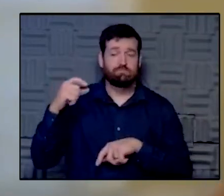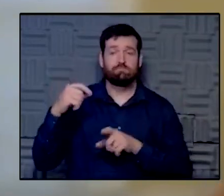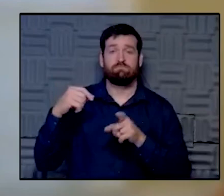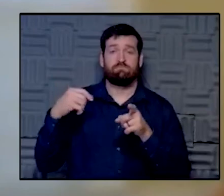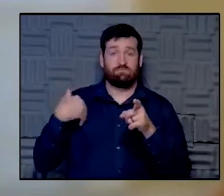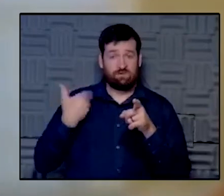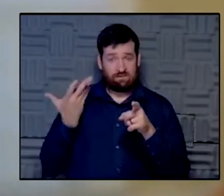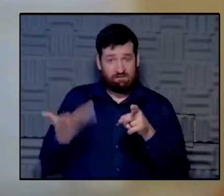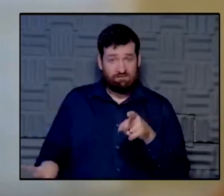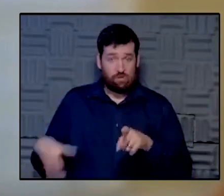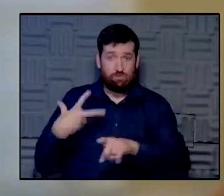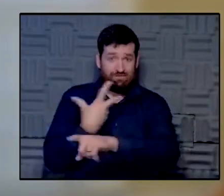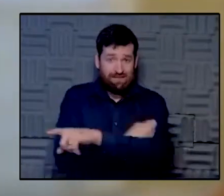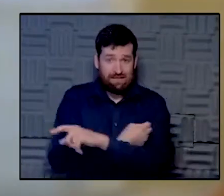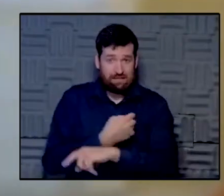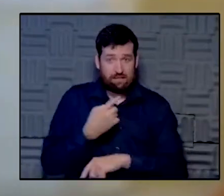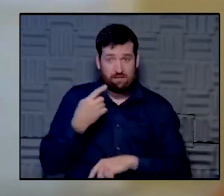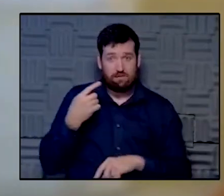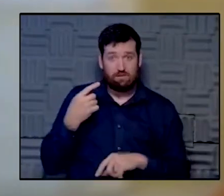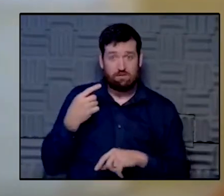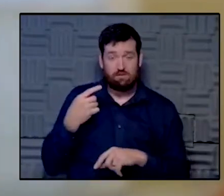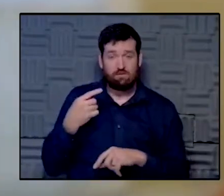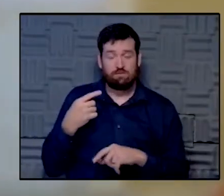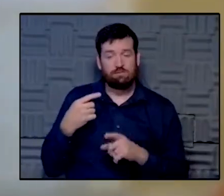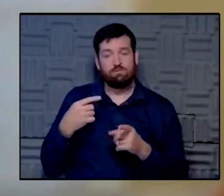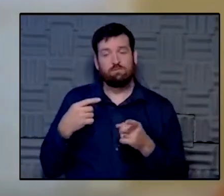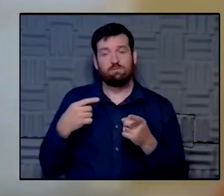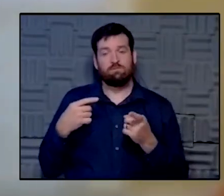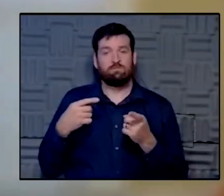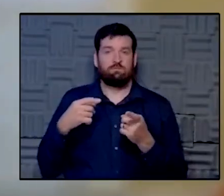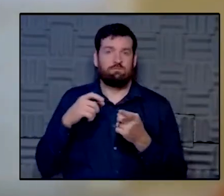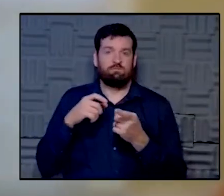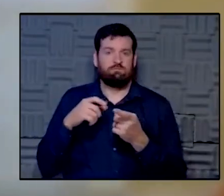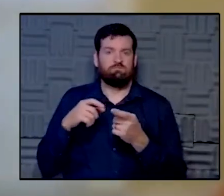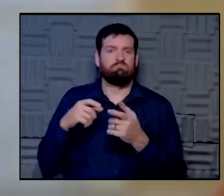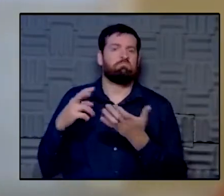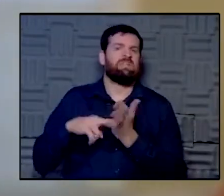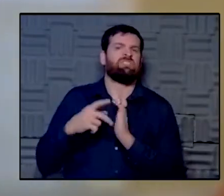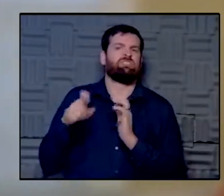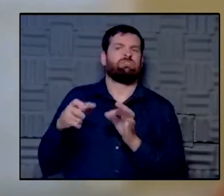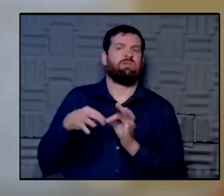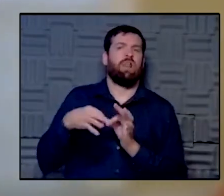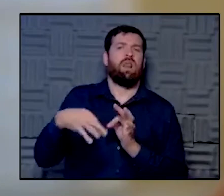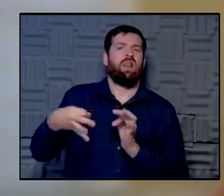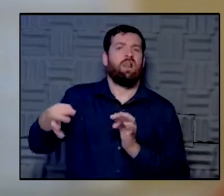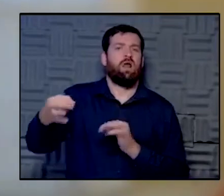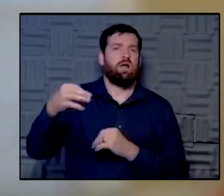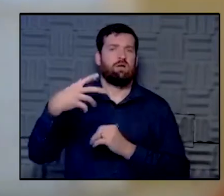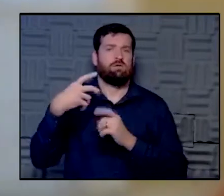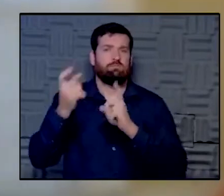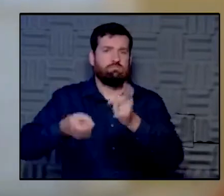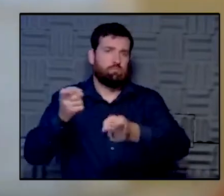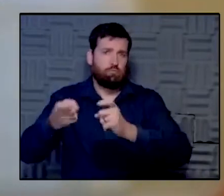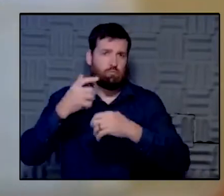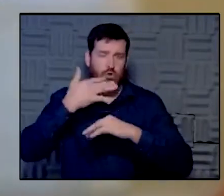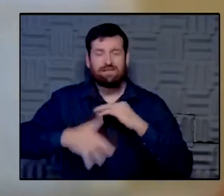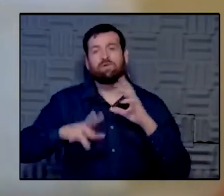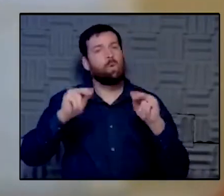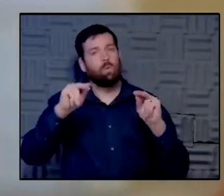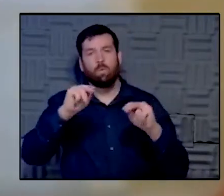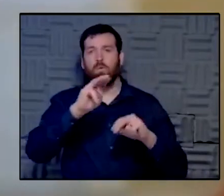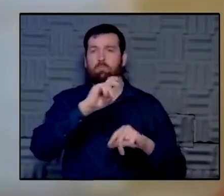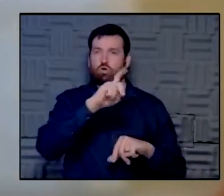been vaccinated for COVID-19, that is not cause for deferral from blood donation. So if you've received